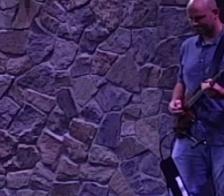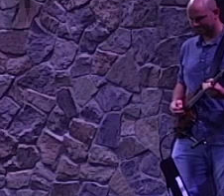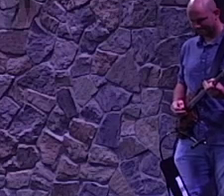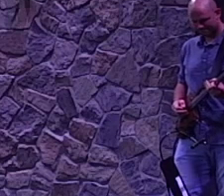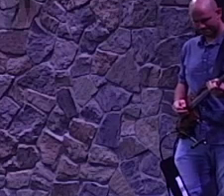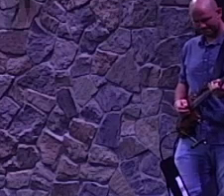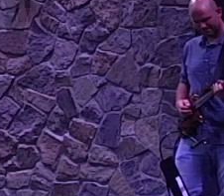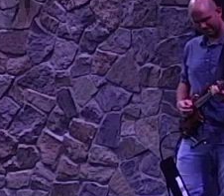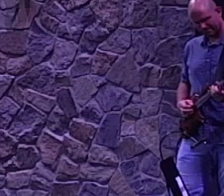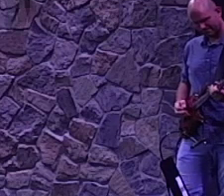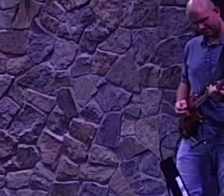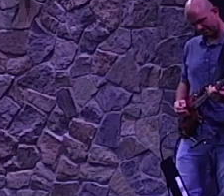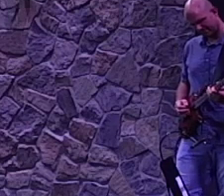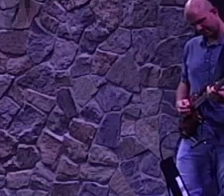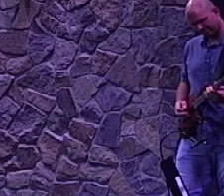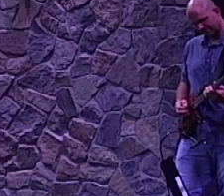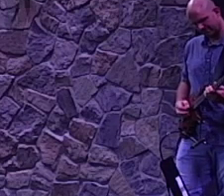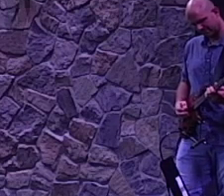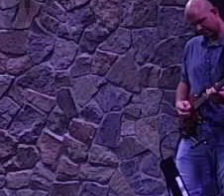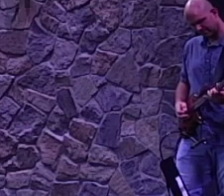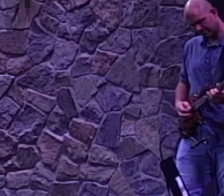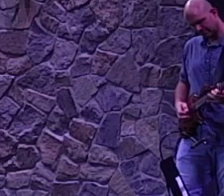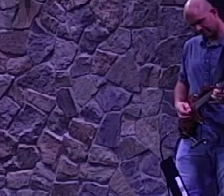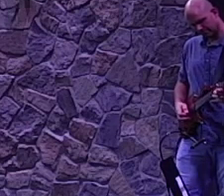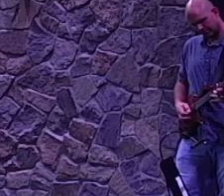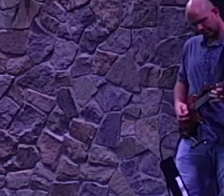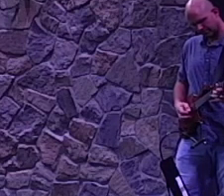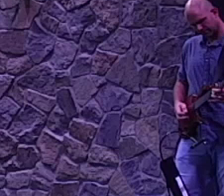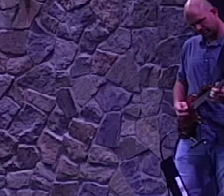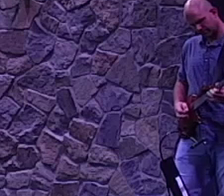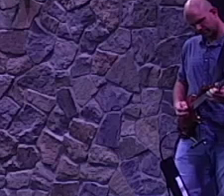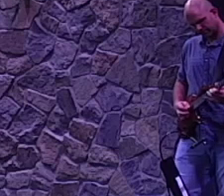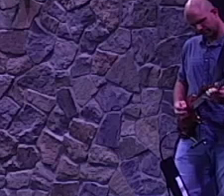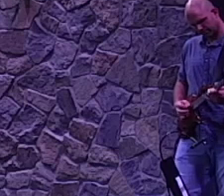Darkness rejoiced as though heaven had lost.